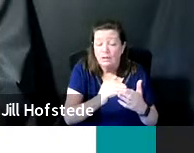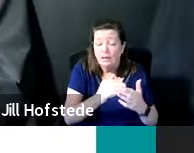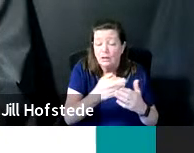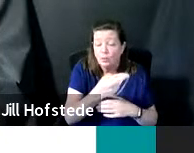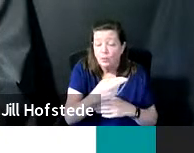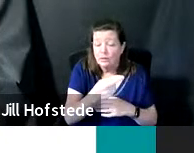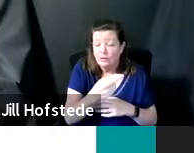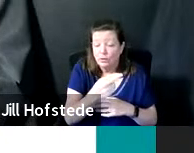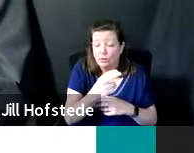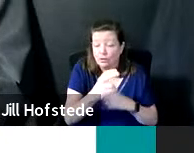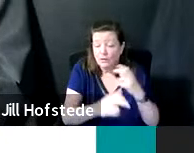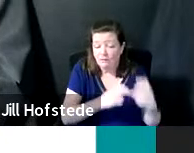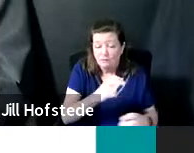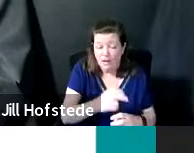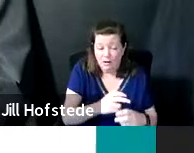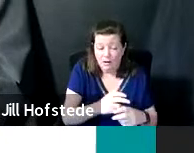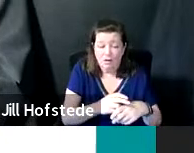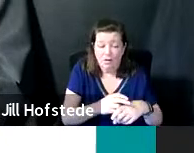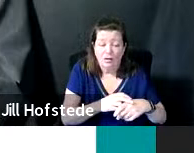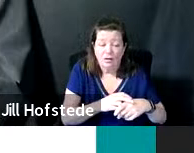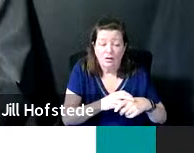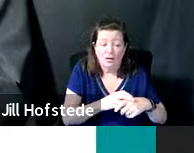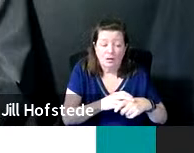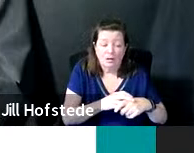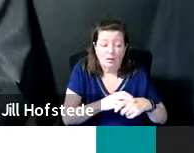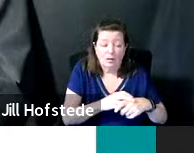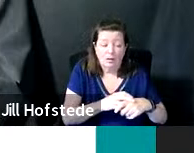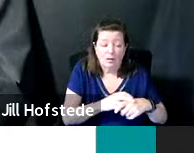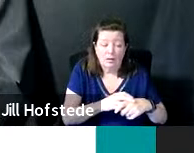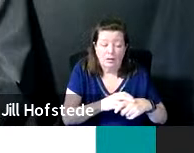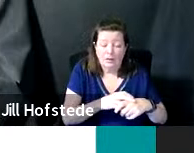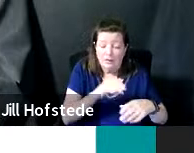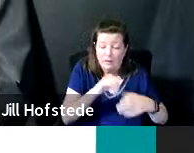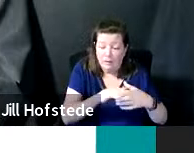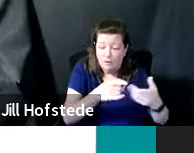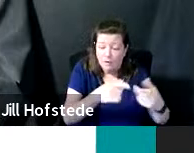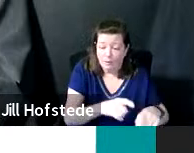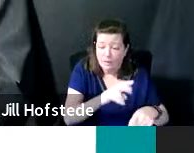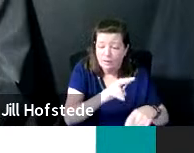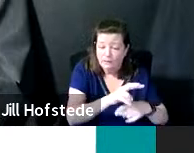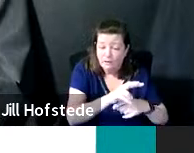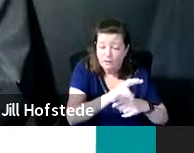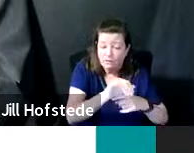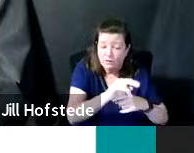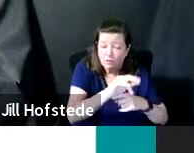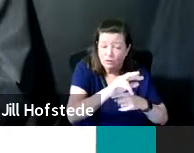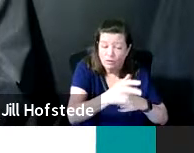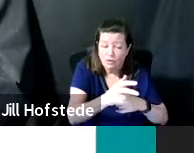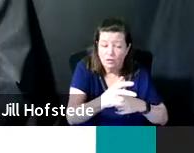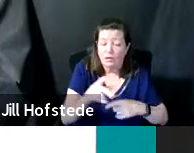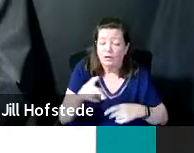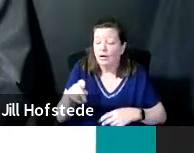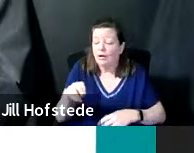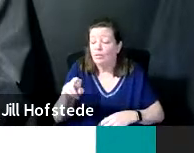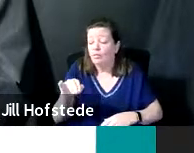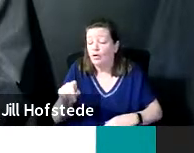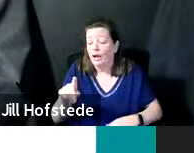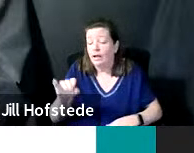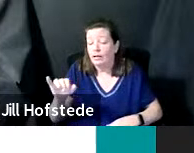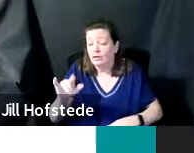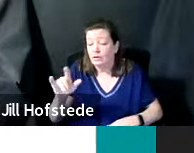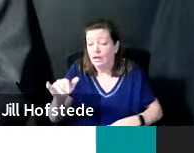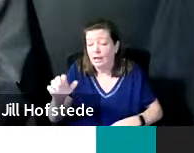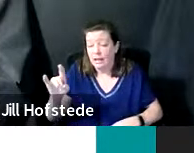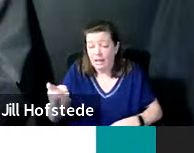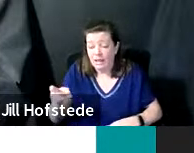is with Fourth Plane Forward in Vancouver, June 3rd, Vancouver Pride, July 8th, the